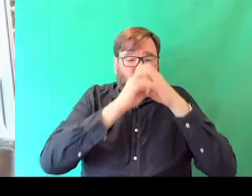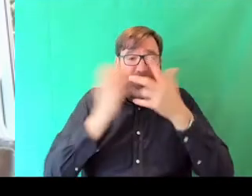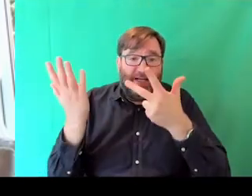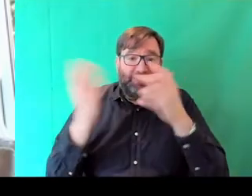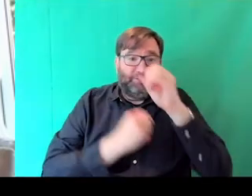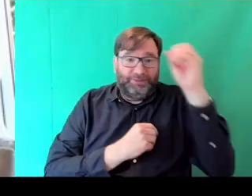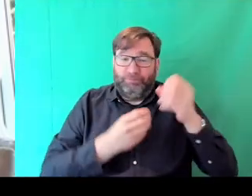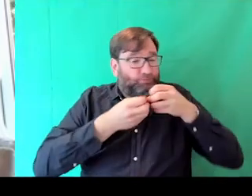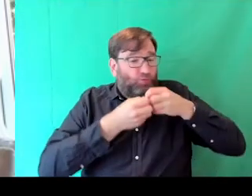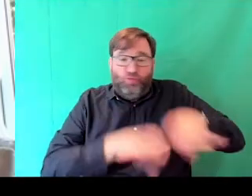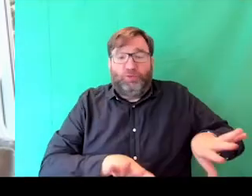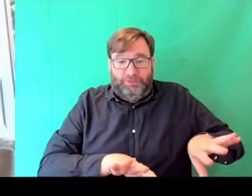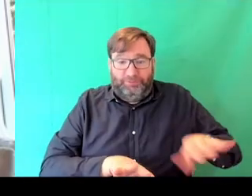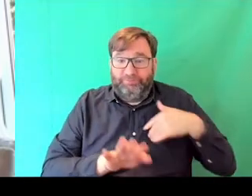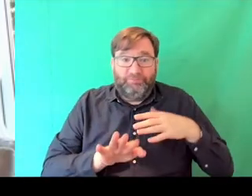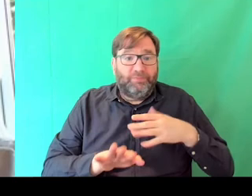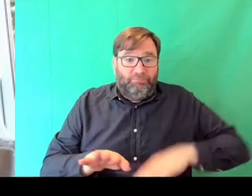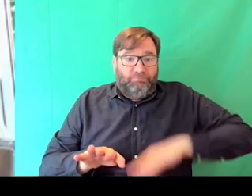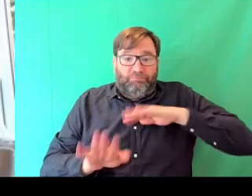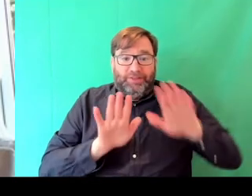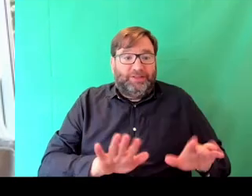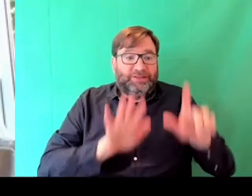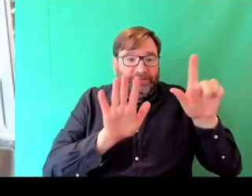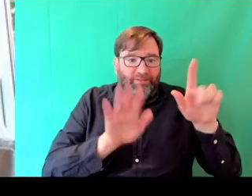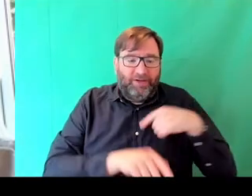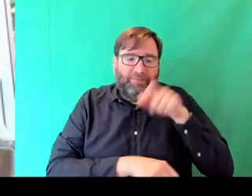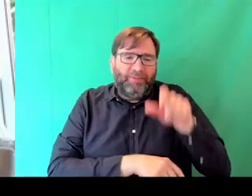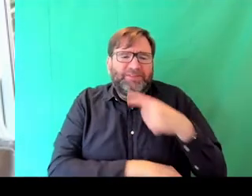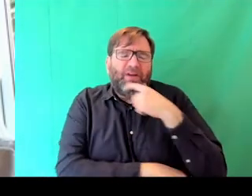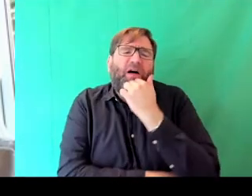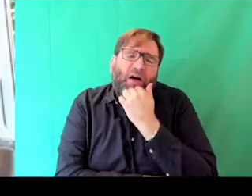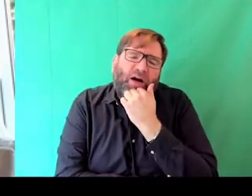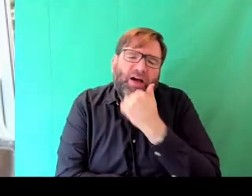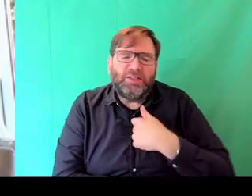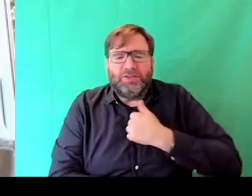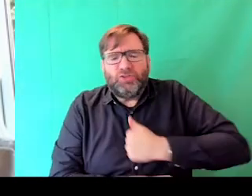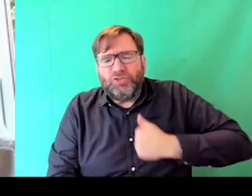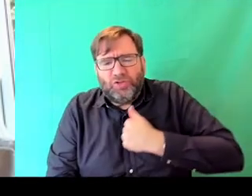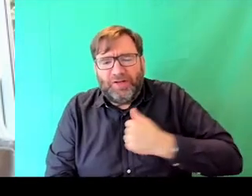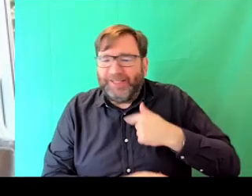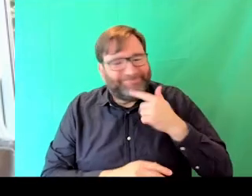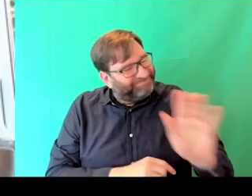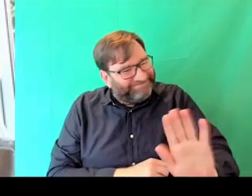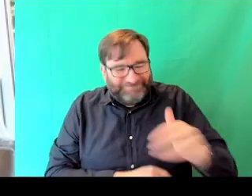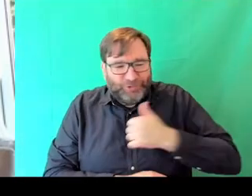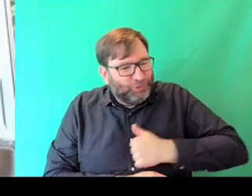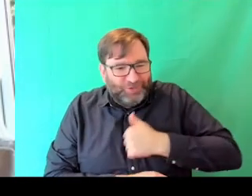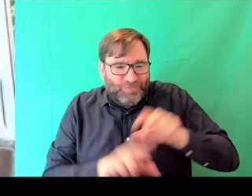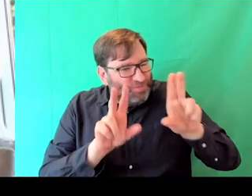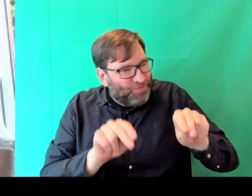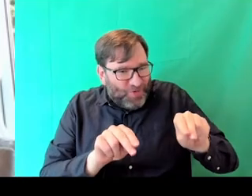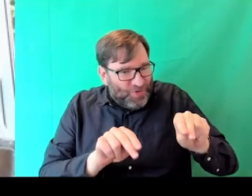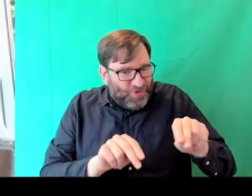sighted. And that is really comes down to the fact that it's a choice that, you know, we as Paralympians